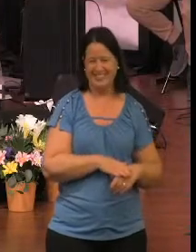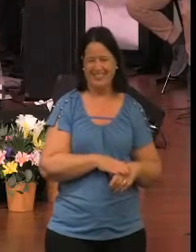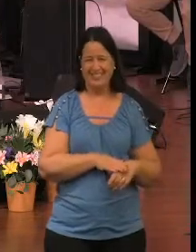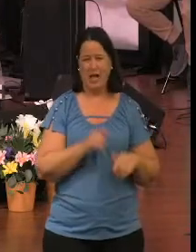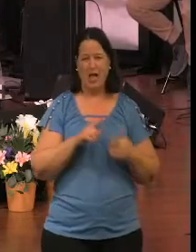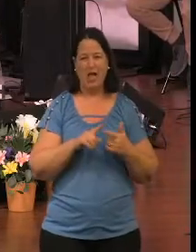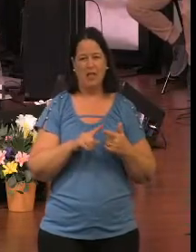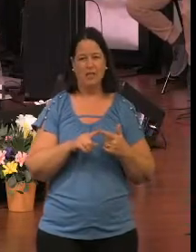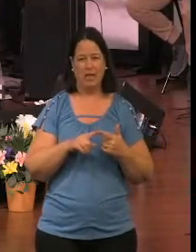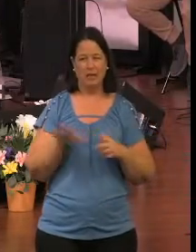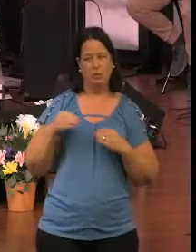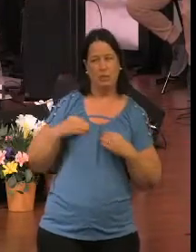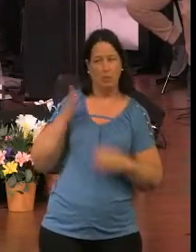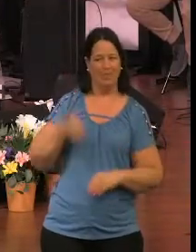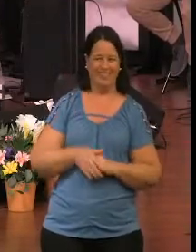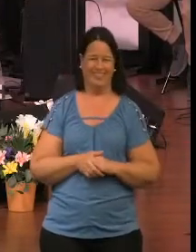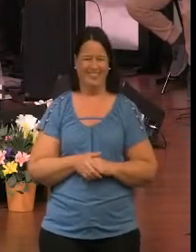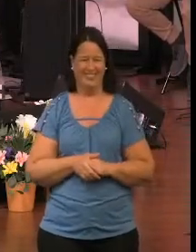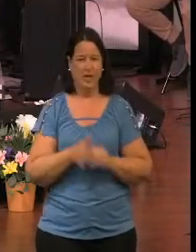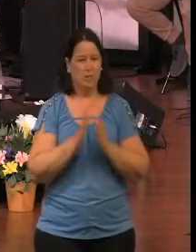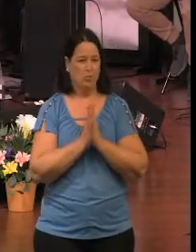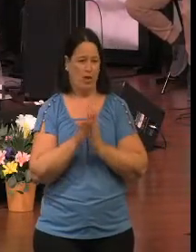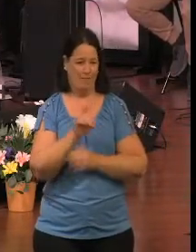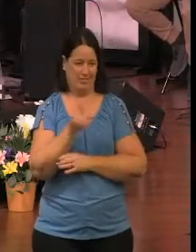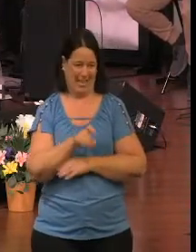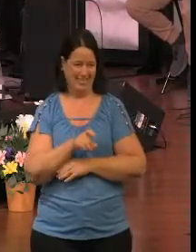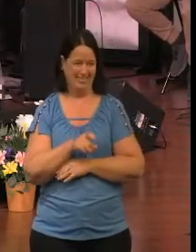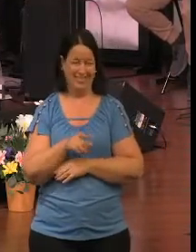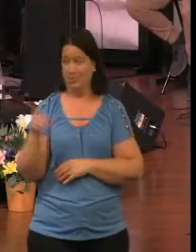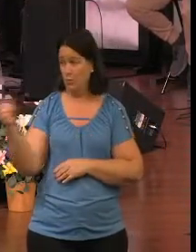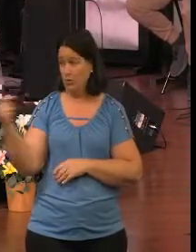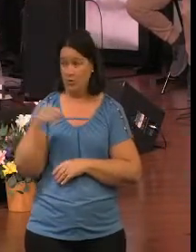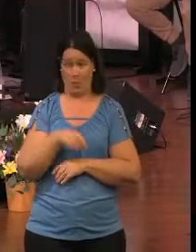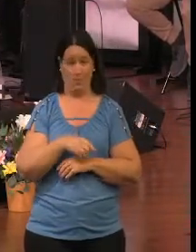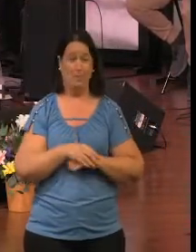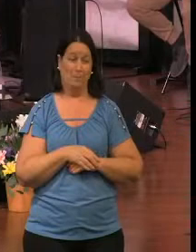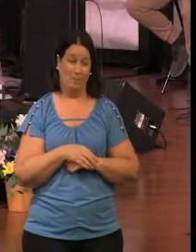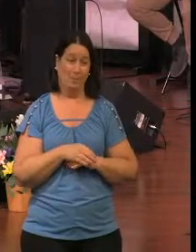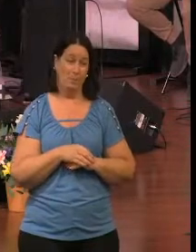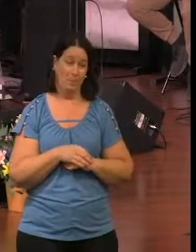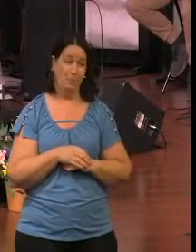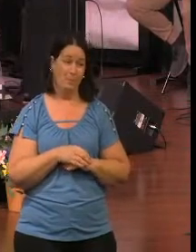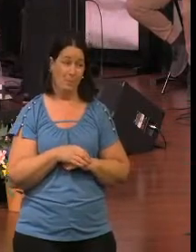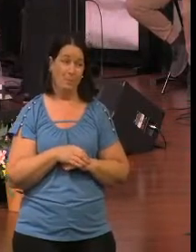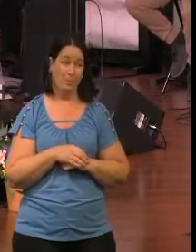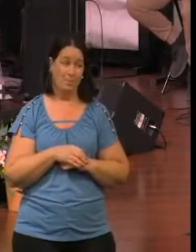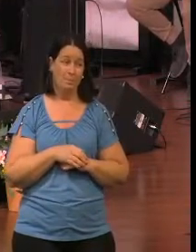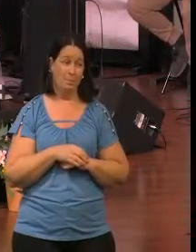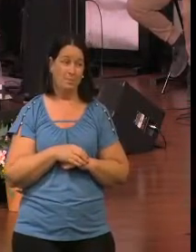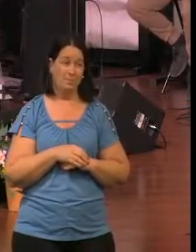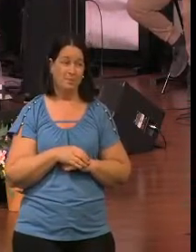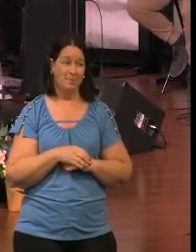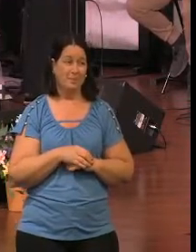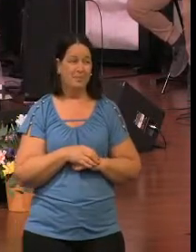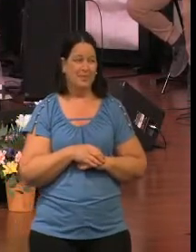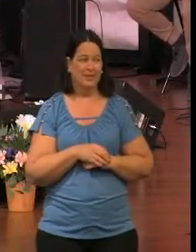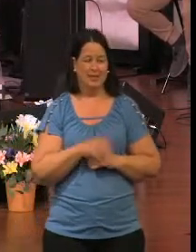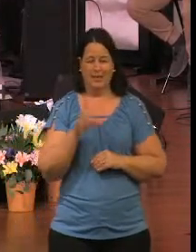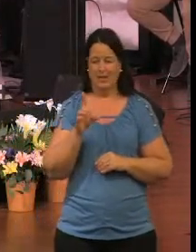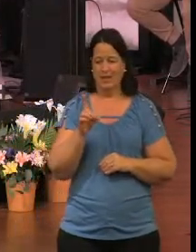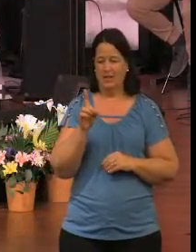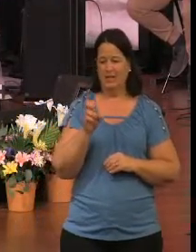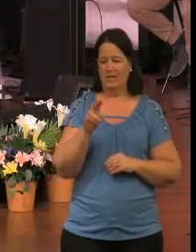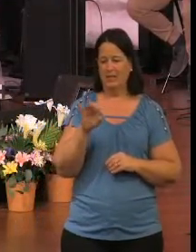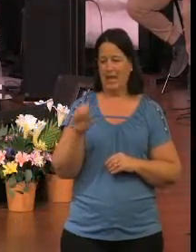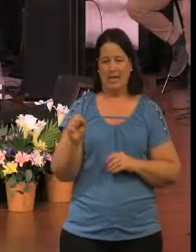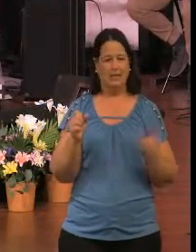slide. But we're praying for Texas, Dennis, because I know that there are people everywhere need the Lord, including Texas. So Dennis, do me a favor, brother,